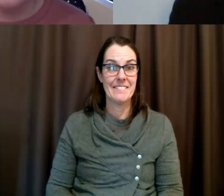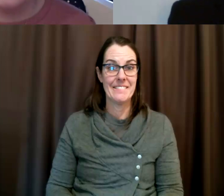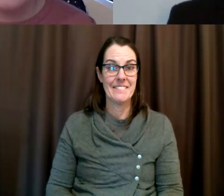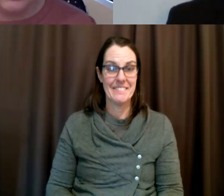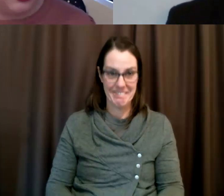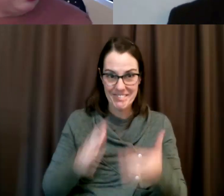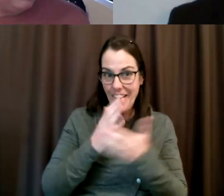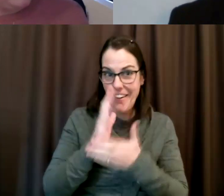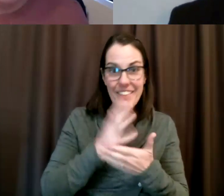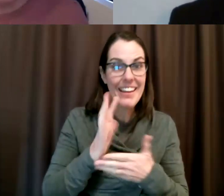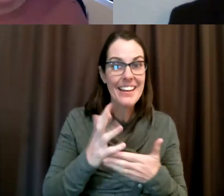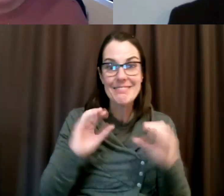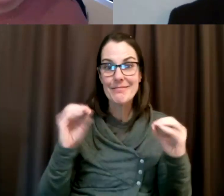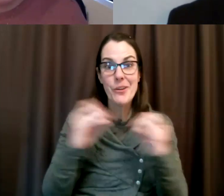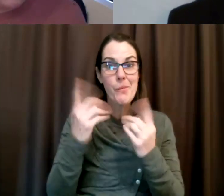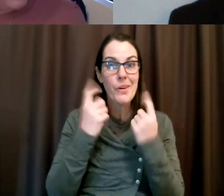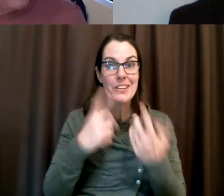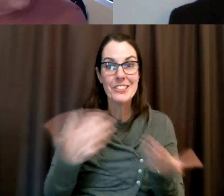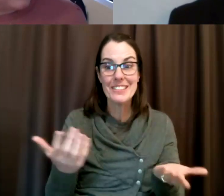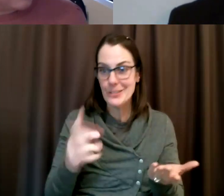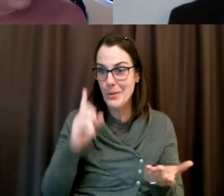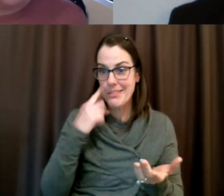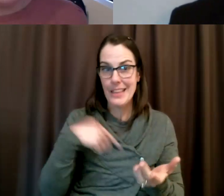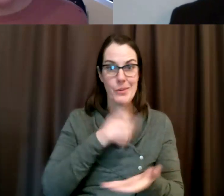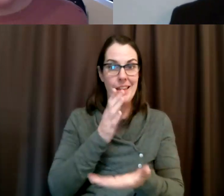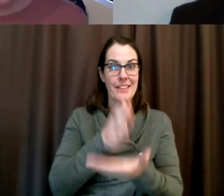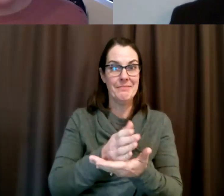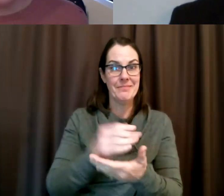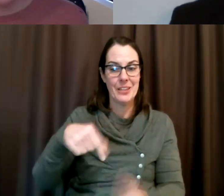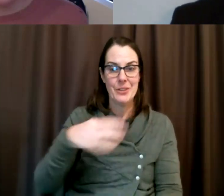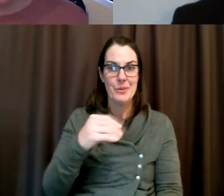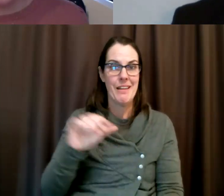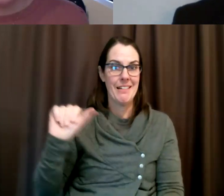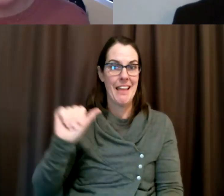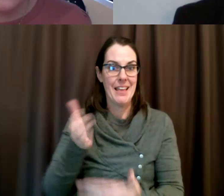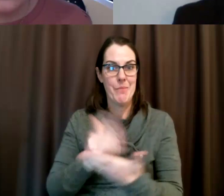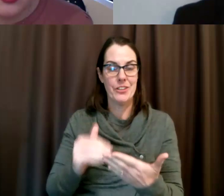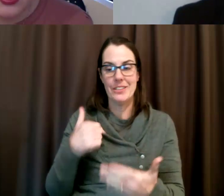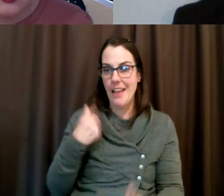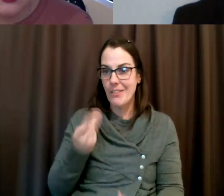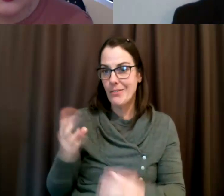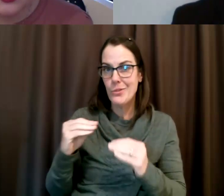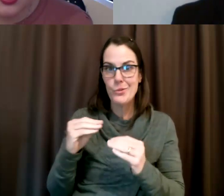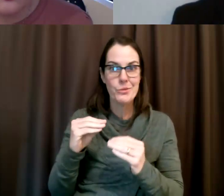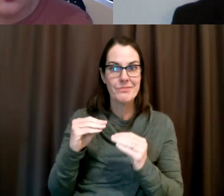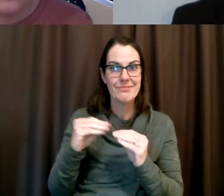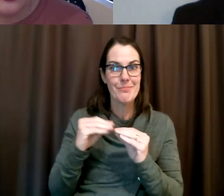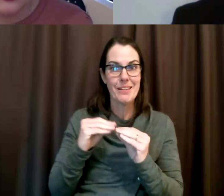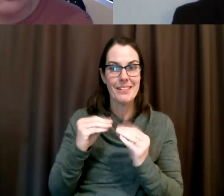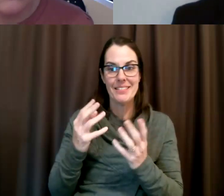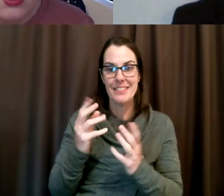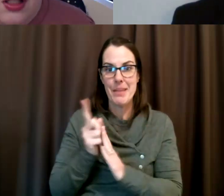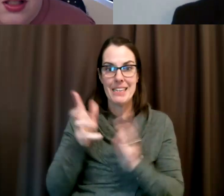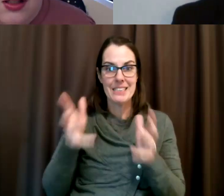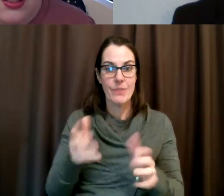All right. I think we can end the Q&A portion just a couple minutes early then, since we got through